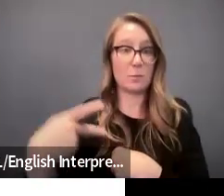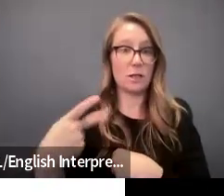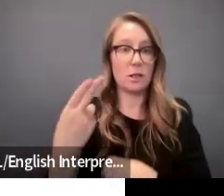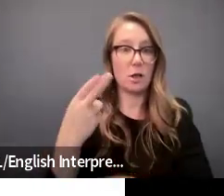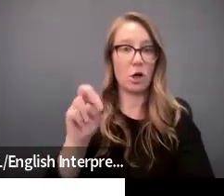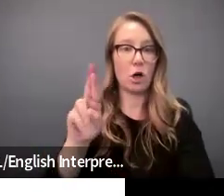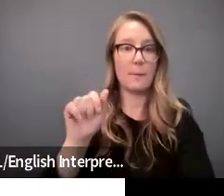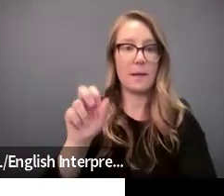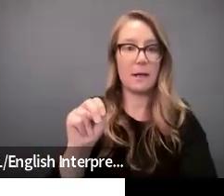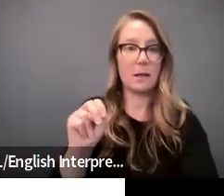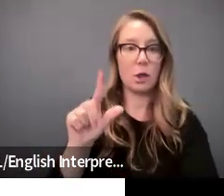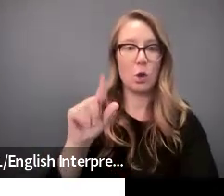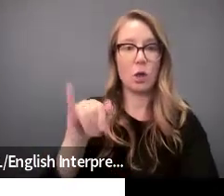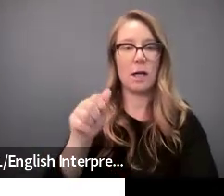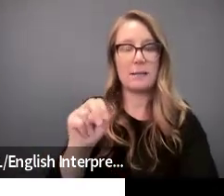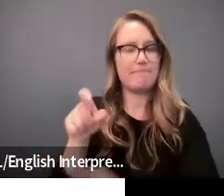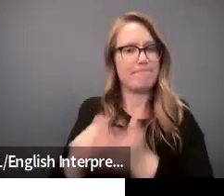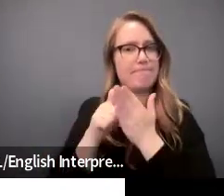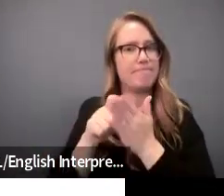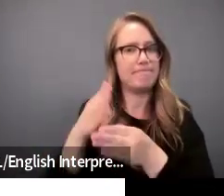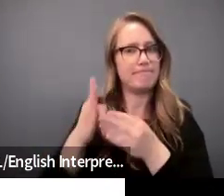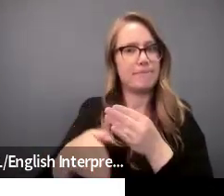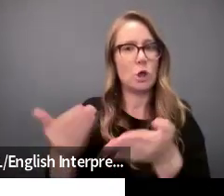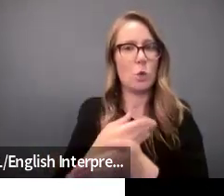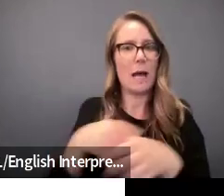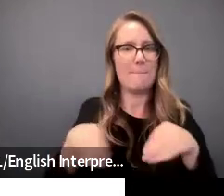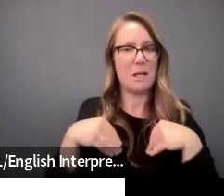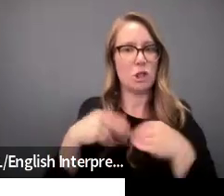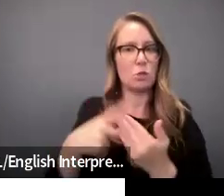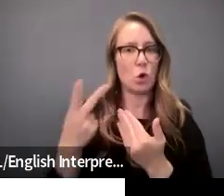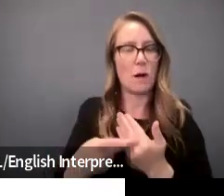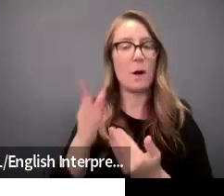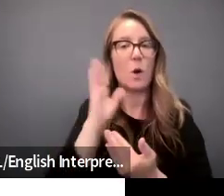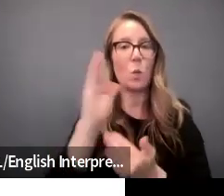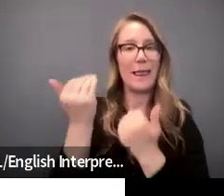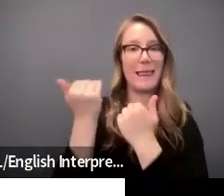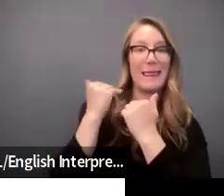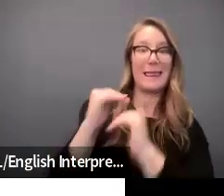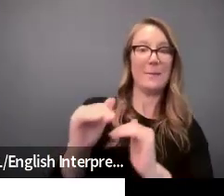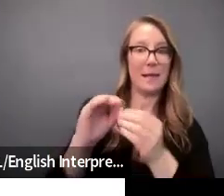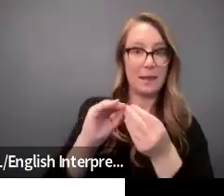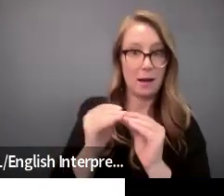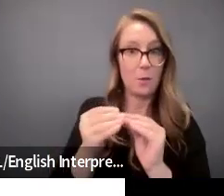president, demanding an end to a new admissions program that was going to limit the